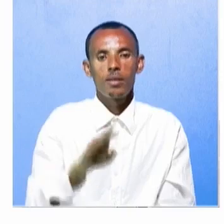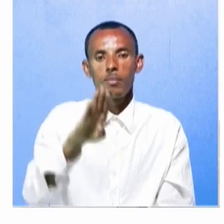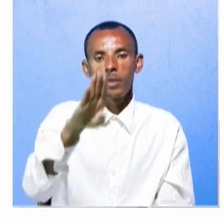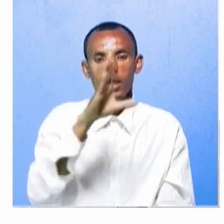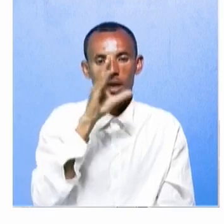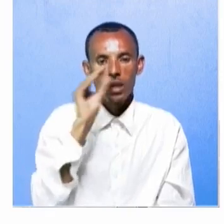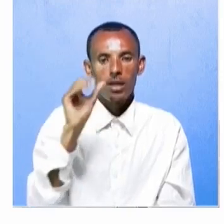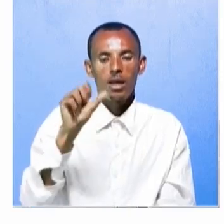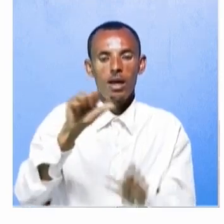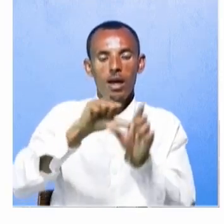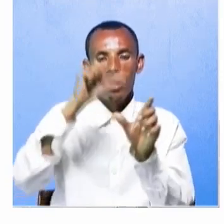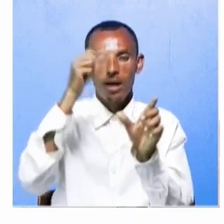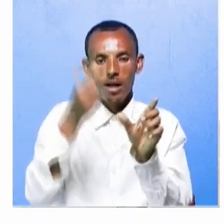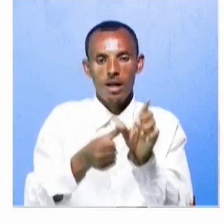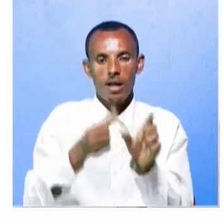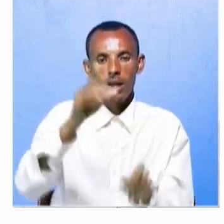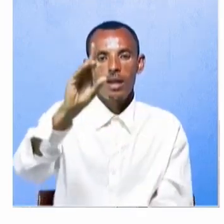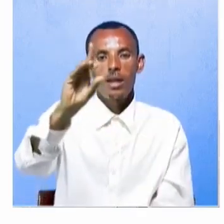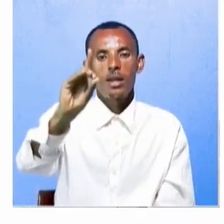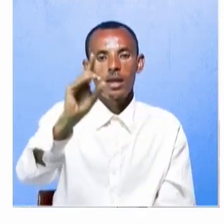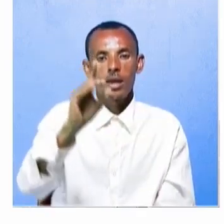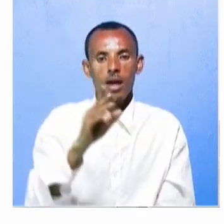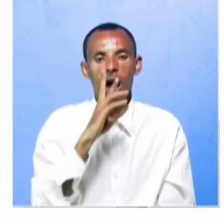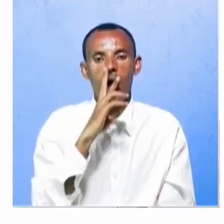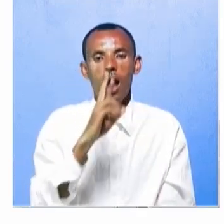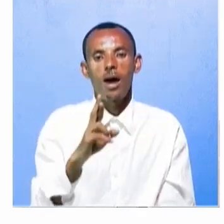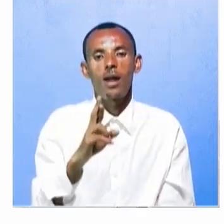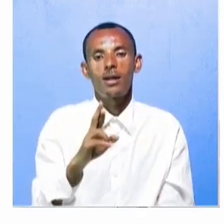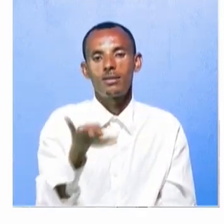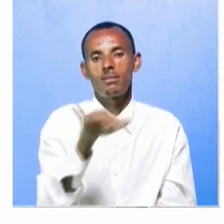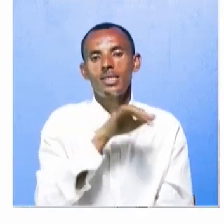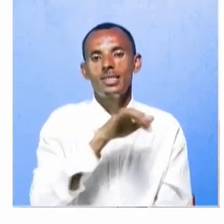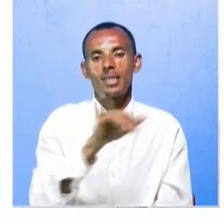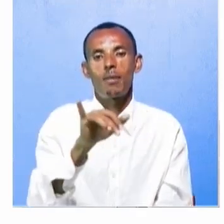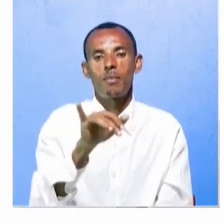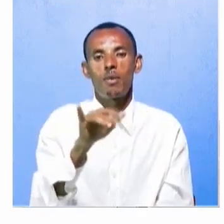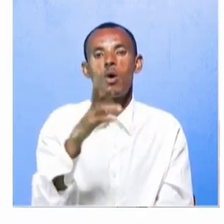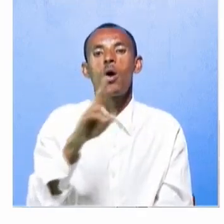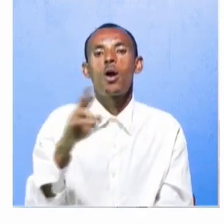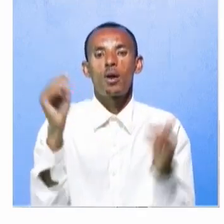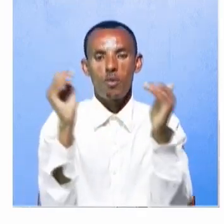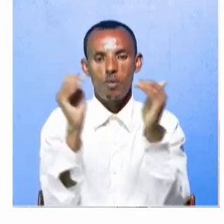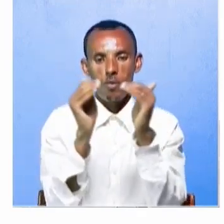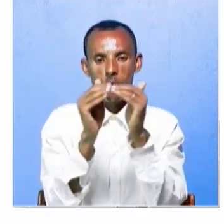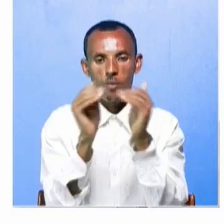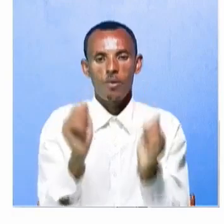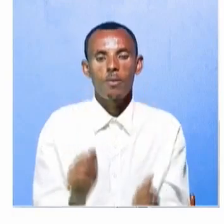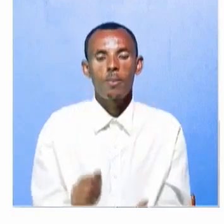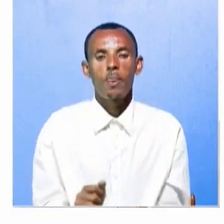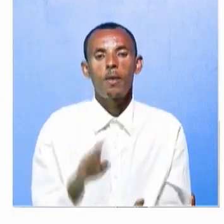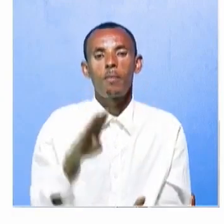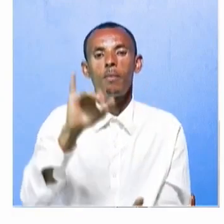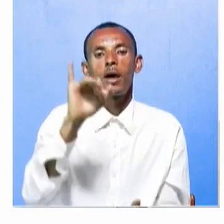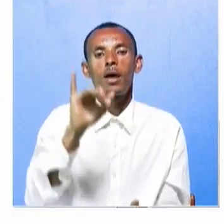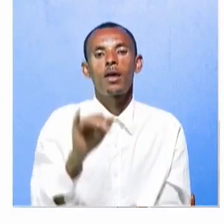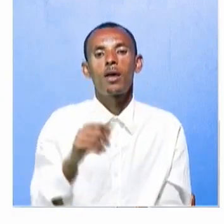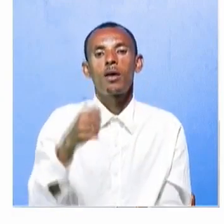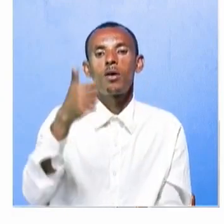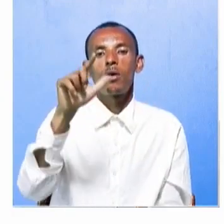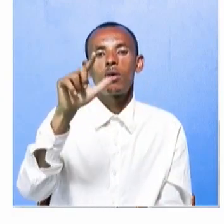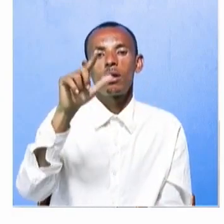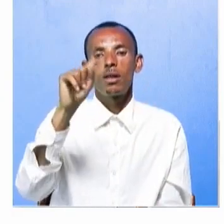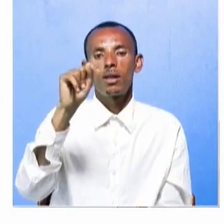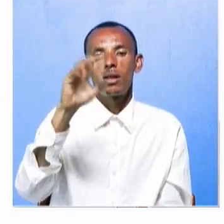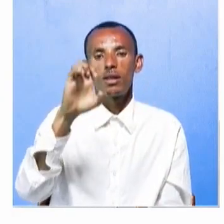and angle D are the same, or they are congruent by alternate interior